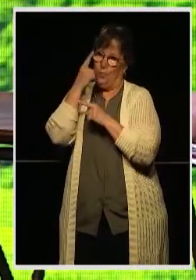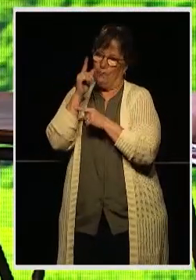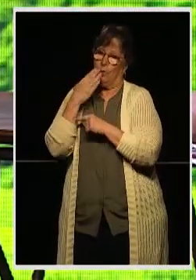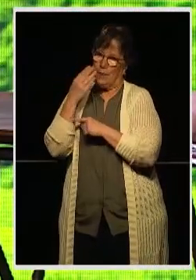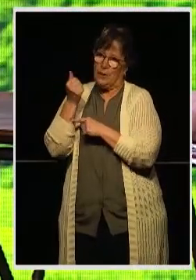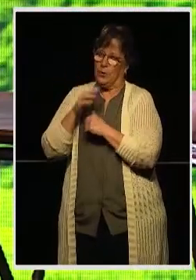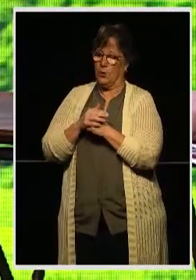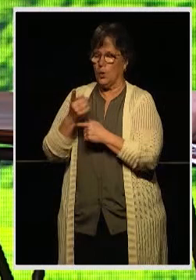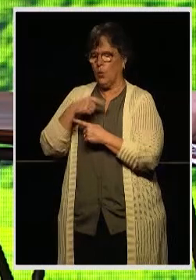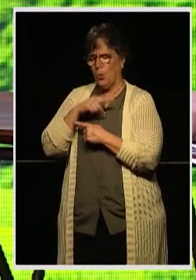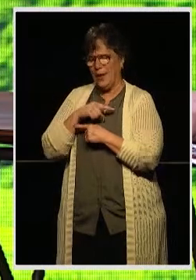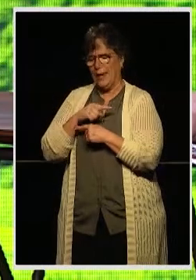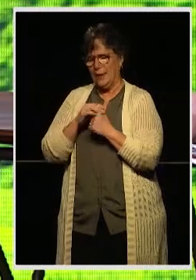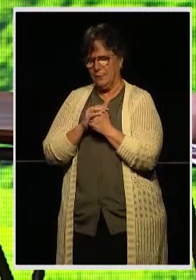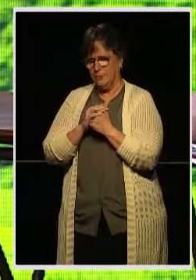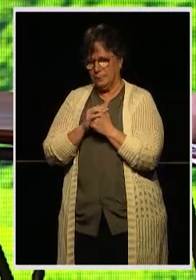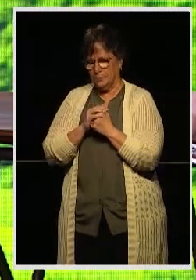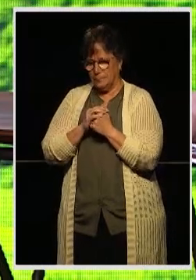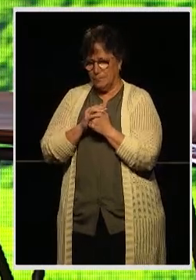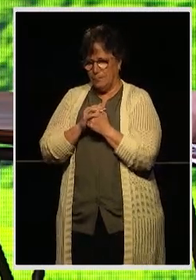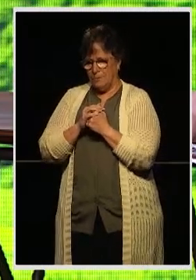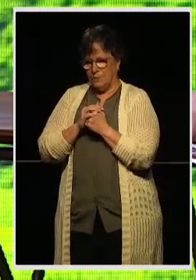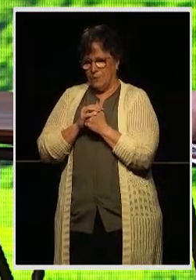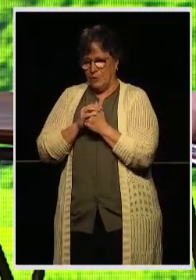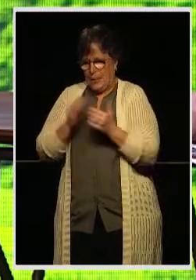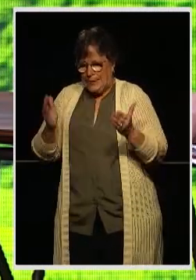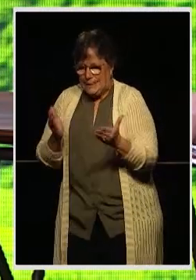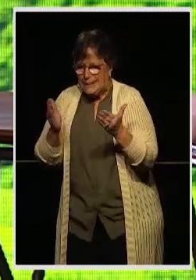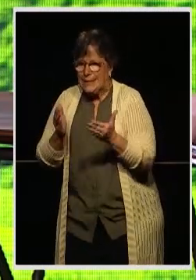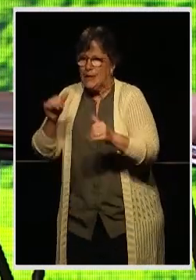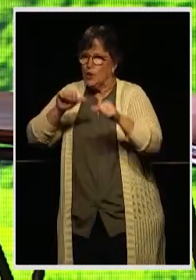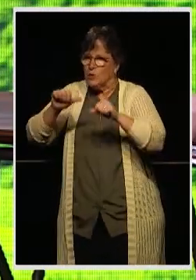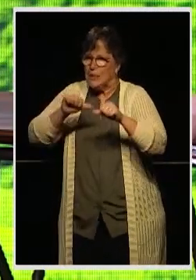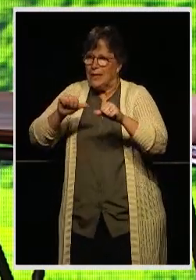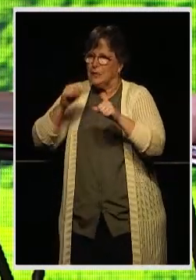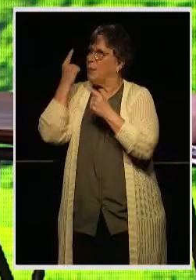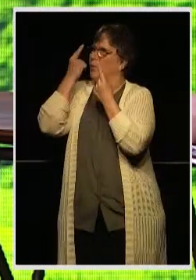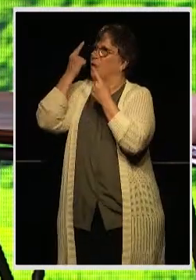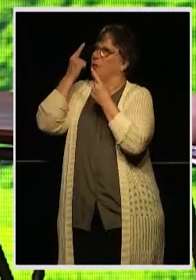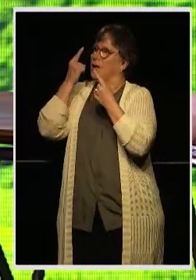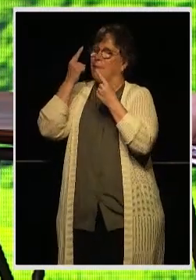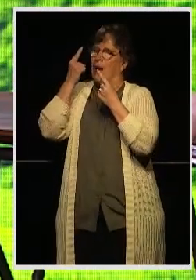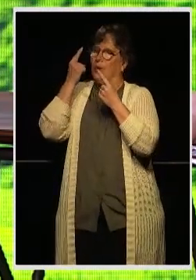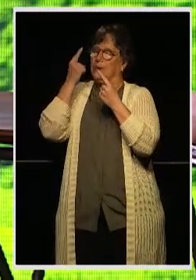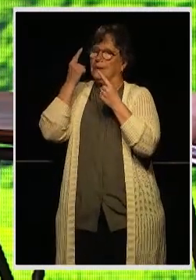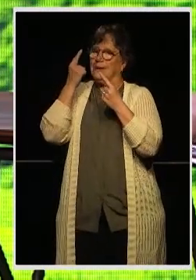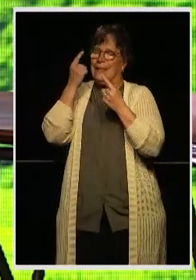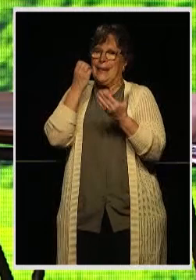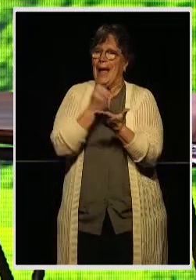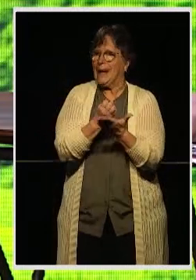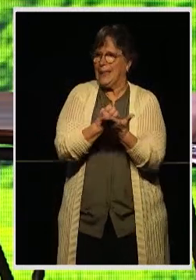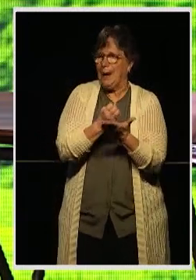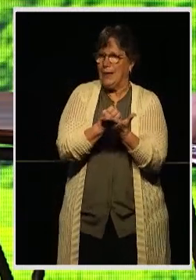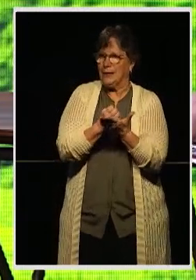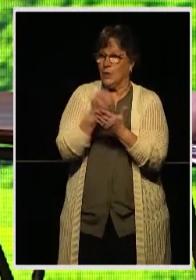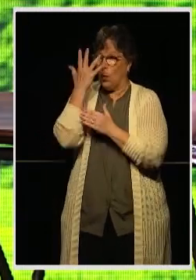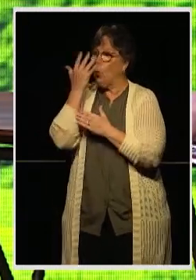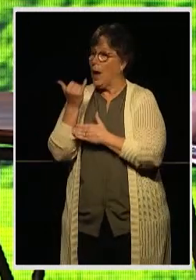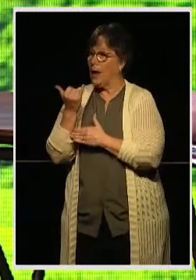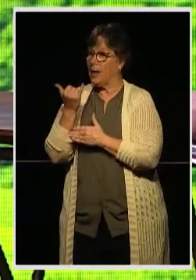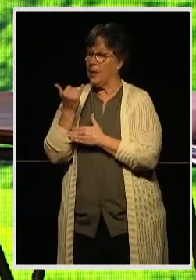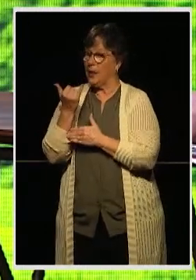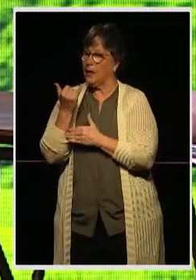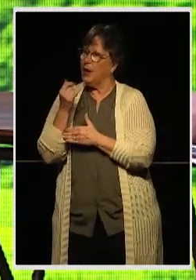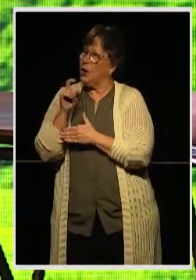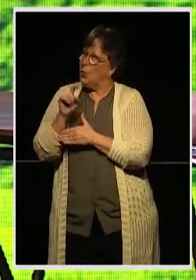we drive science forward without thinking about the economics. Why do we do that? Because we need to peer